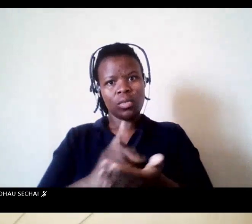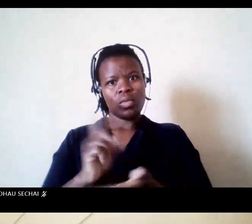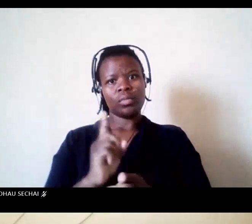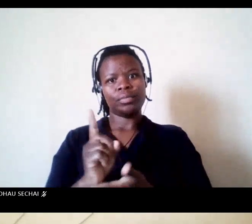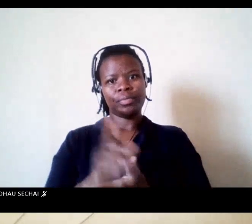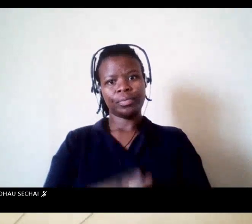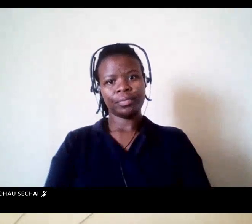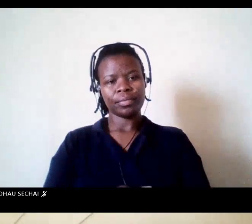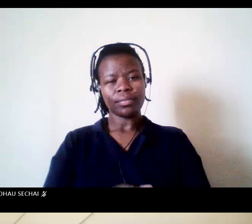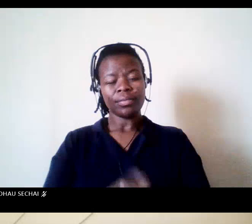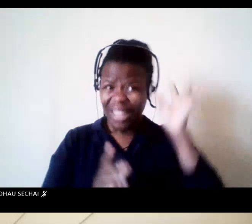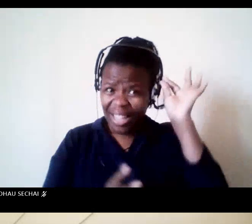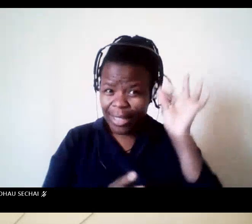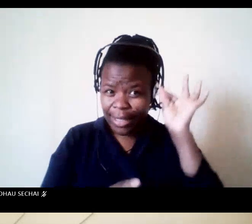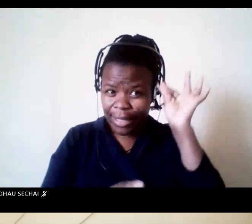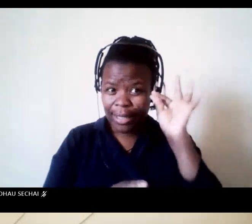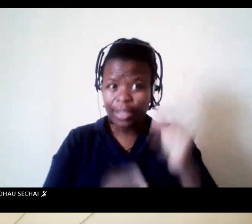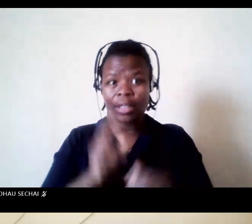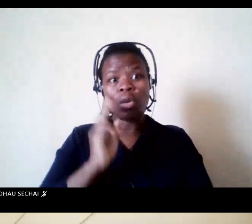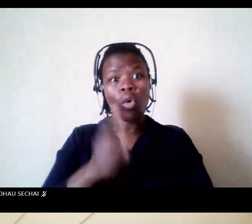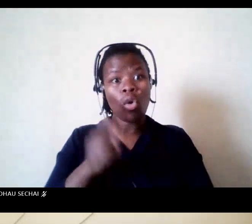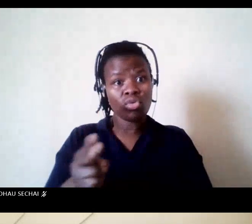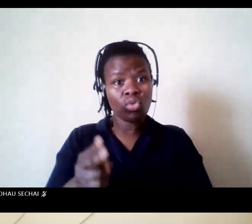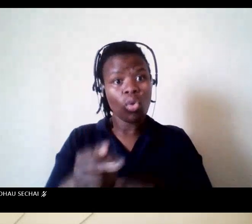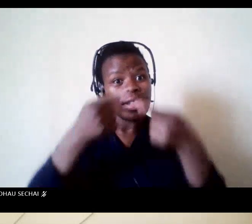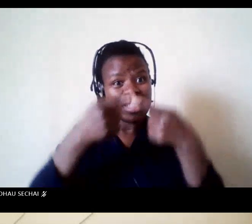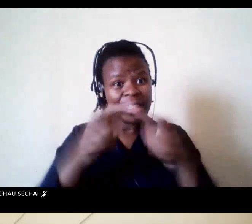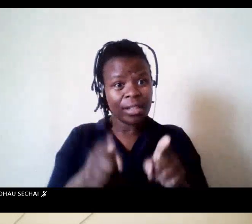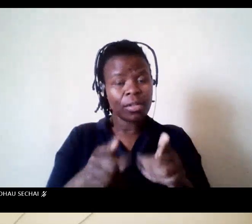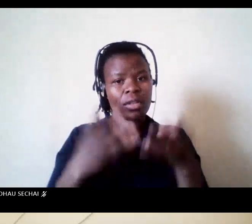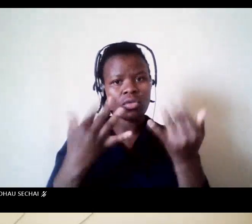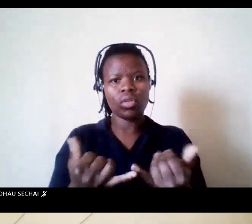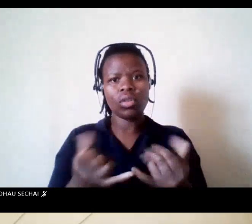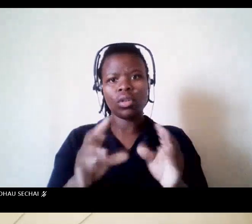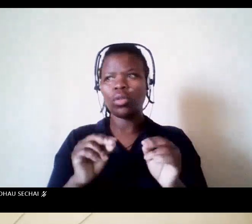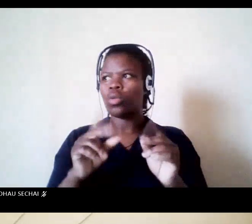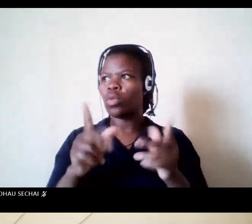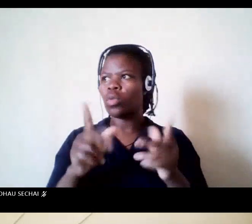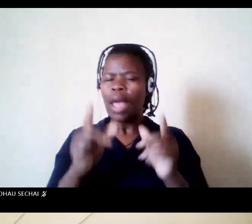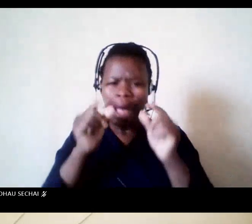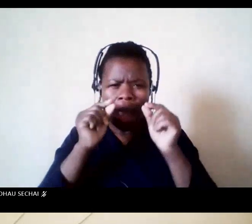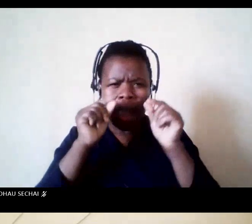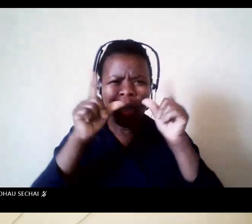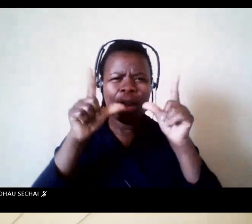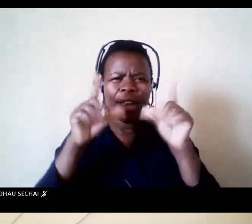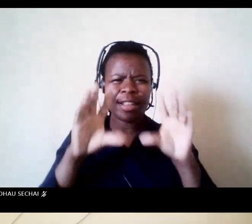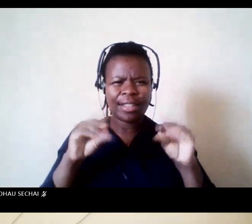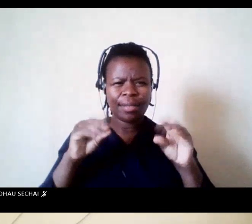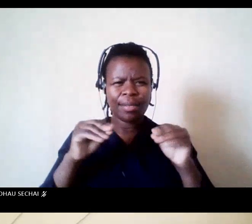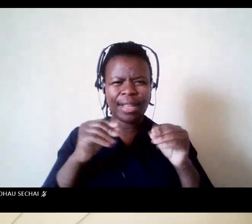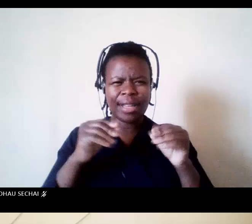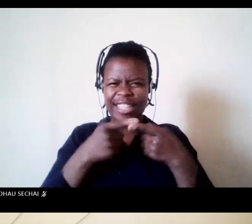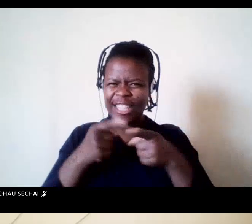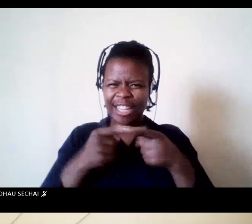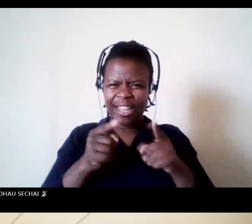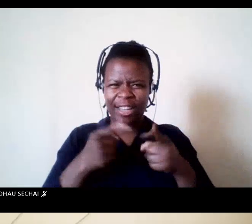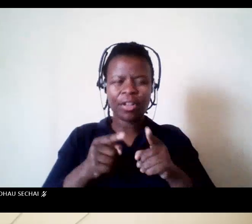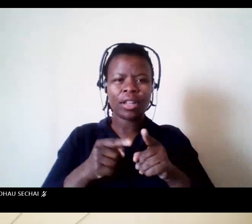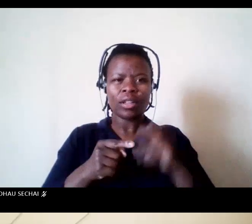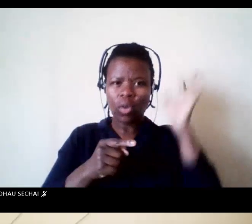the contexts are all so different. So when we bring an awareness to the various contexts, we're looking at the